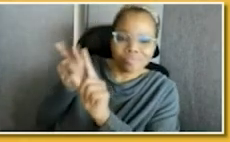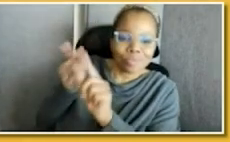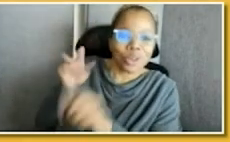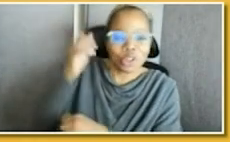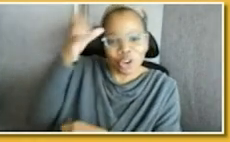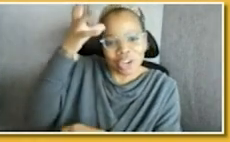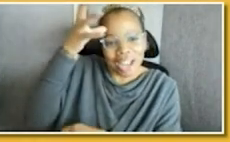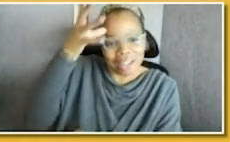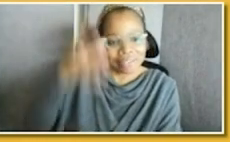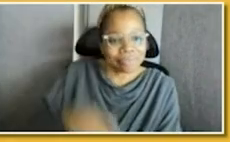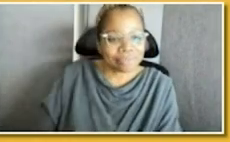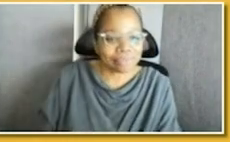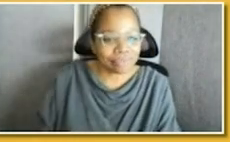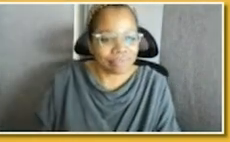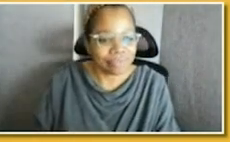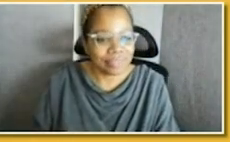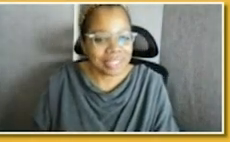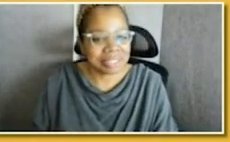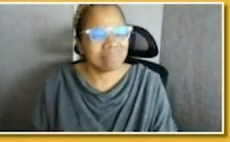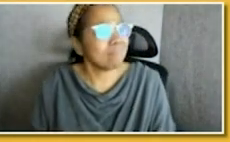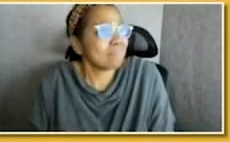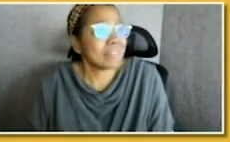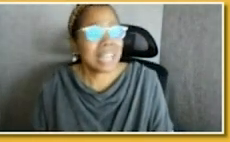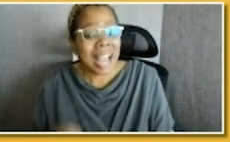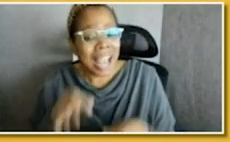Well, it just felt like it was